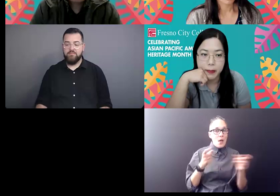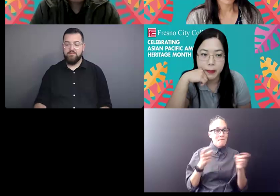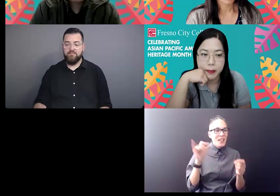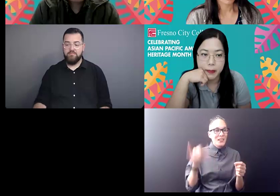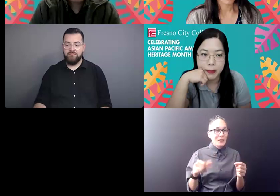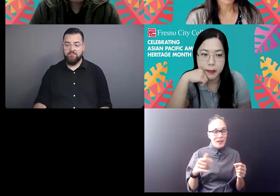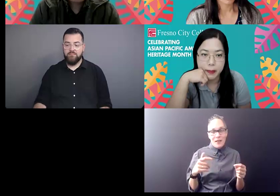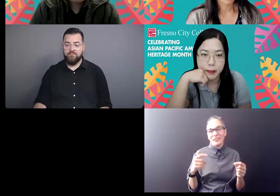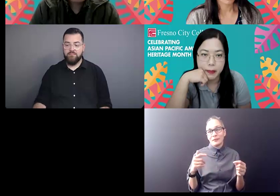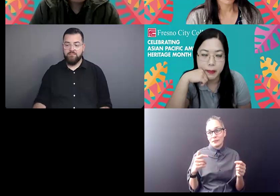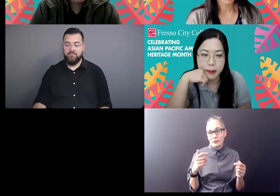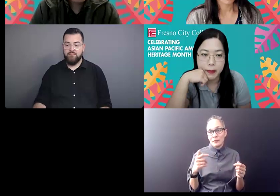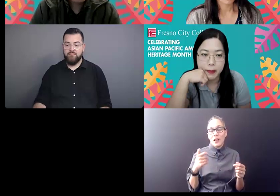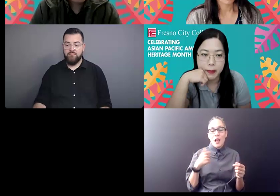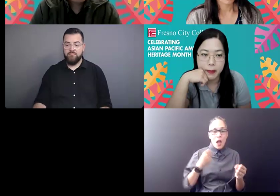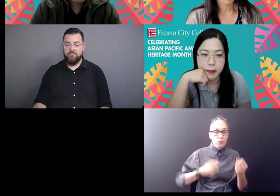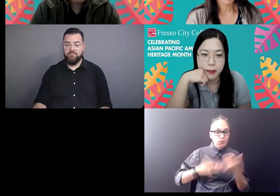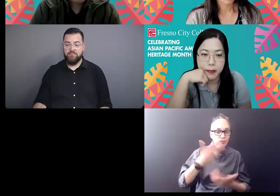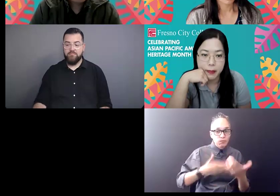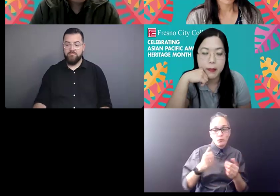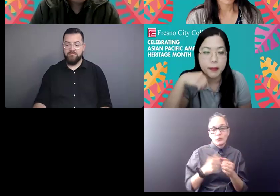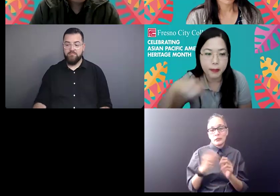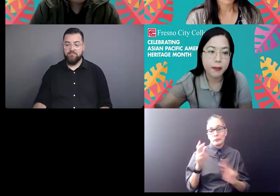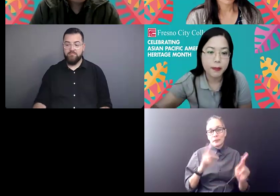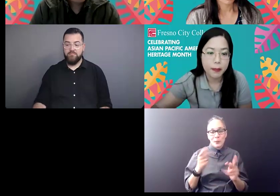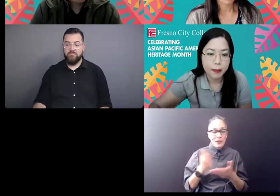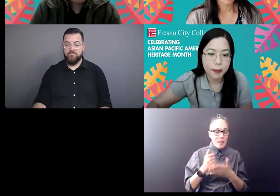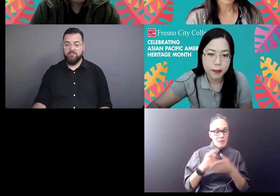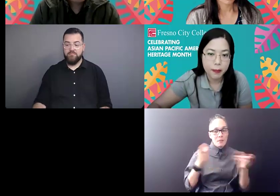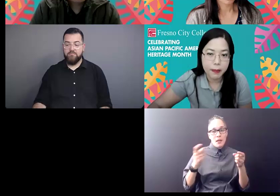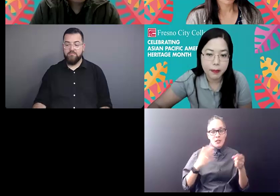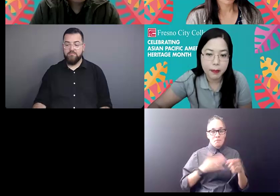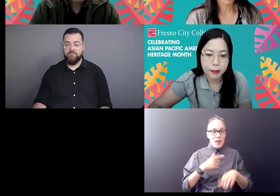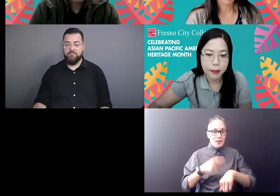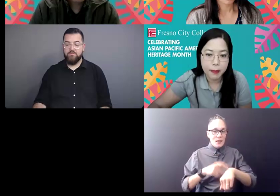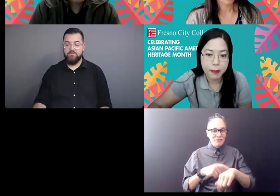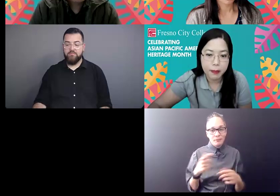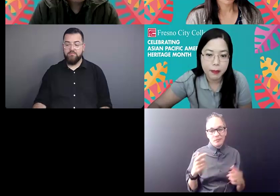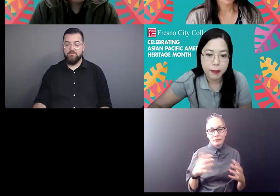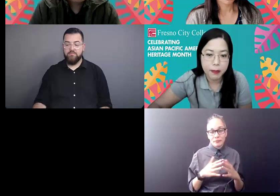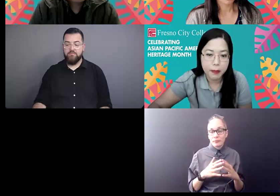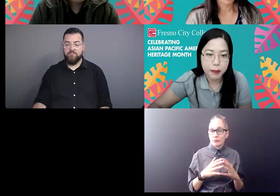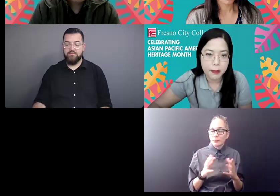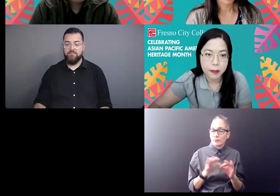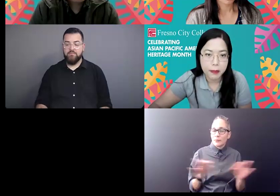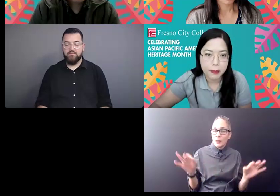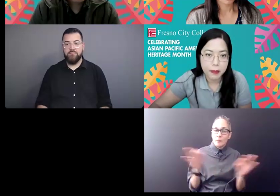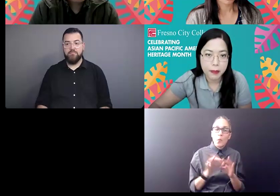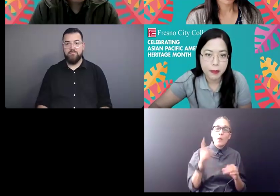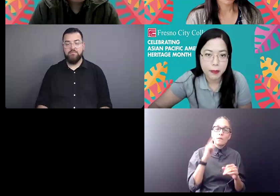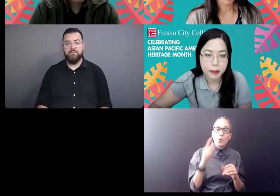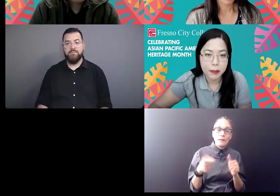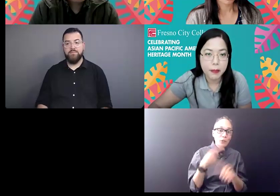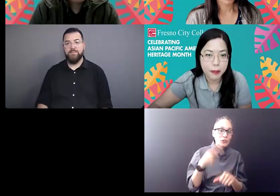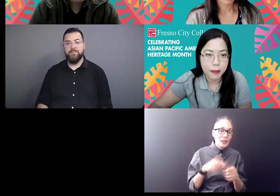I surrounded myself with people that would help me manage my time. And I think that's really important for especially like, first